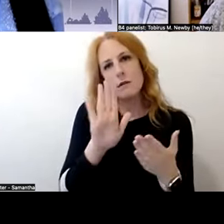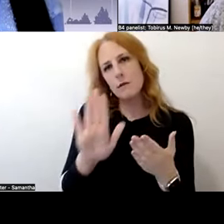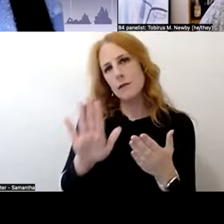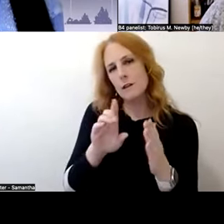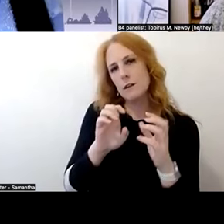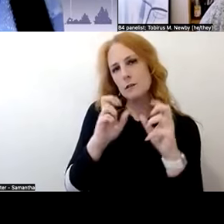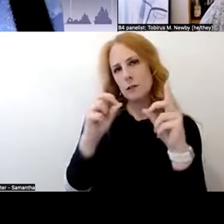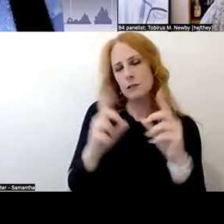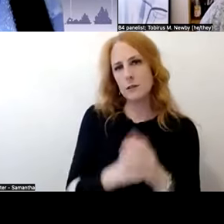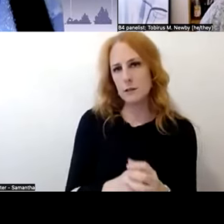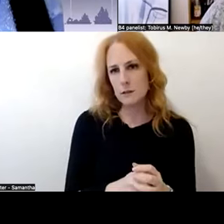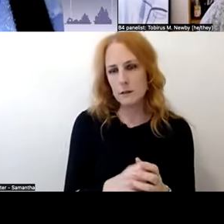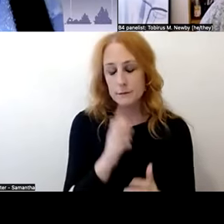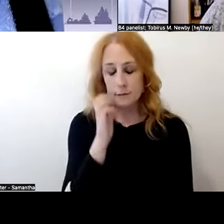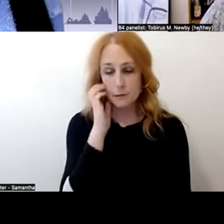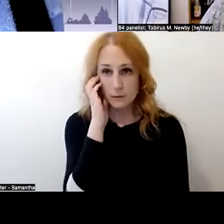success.